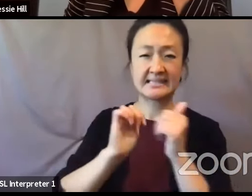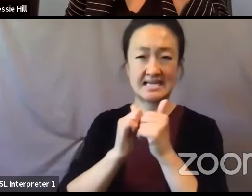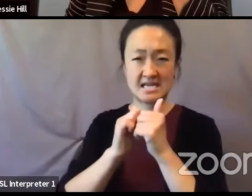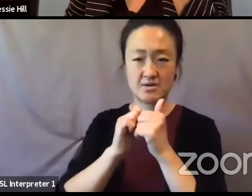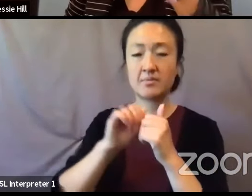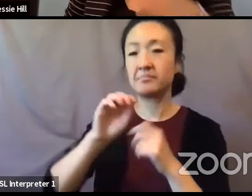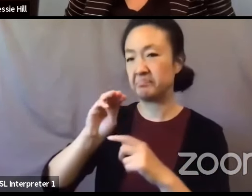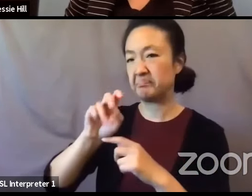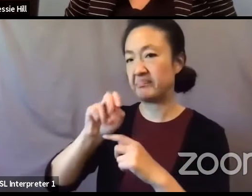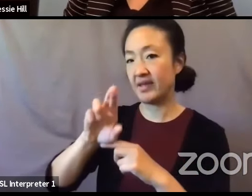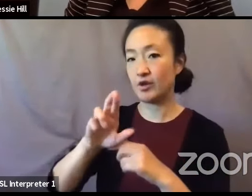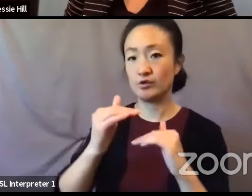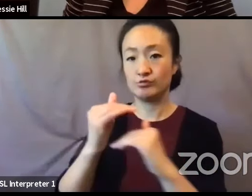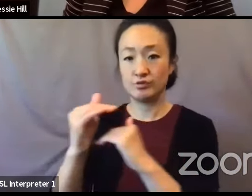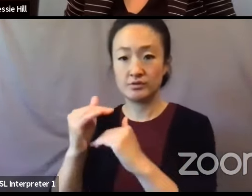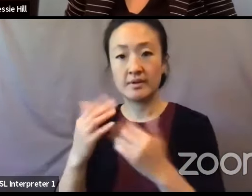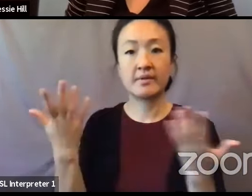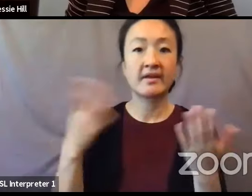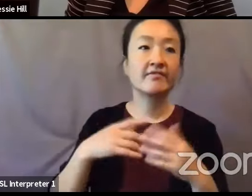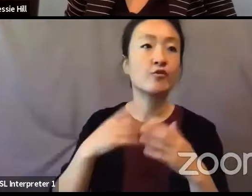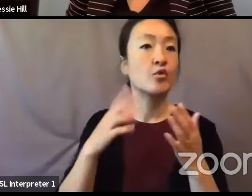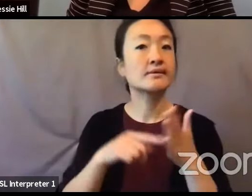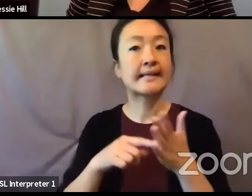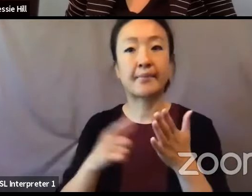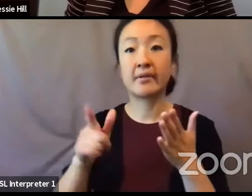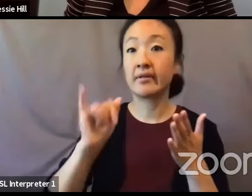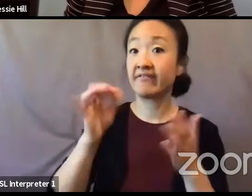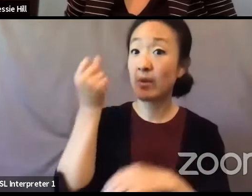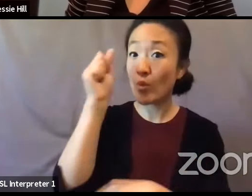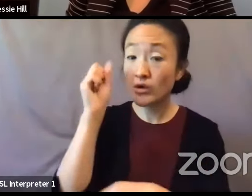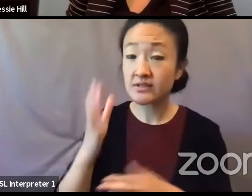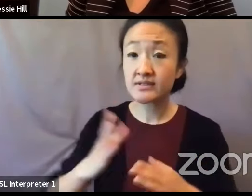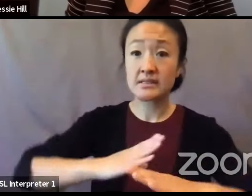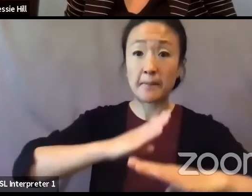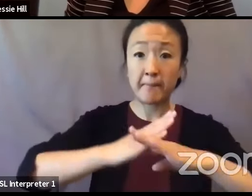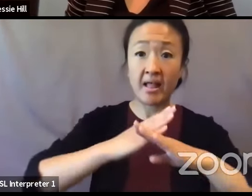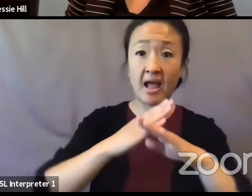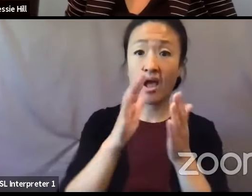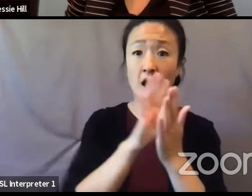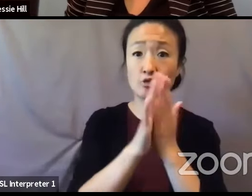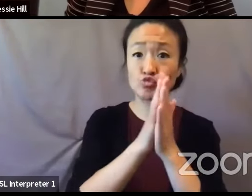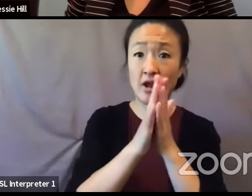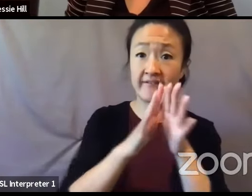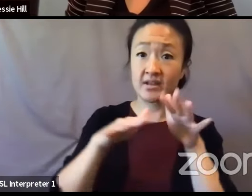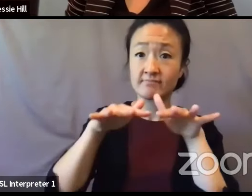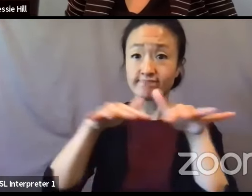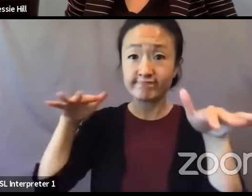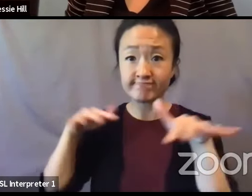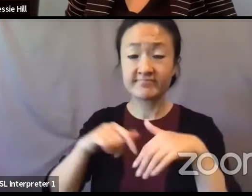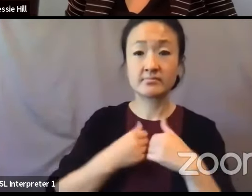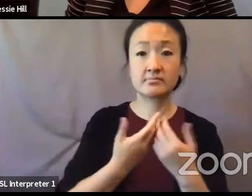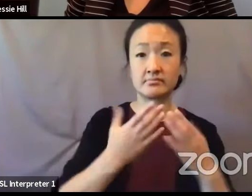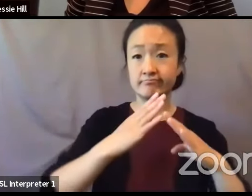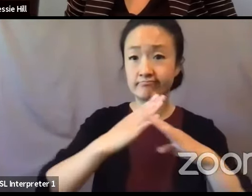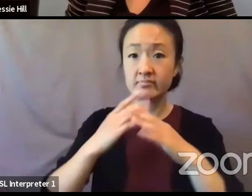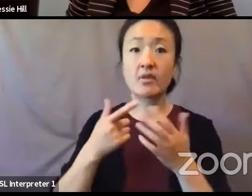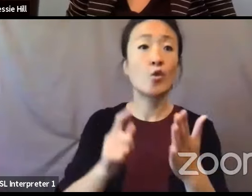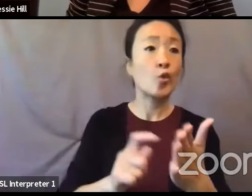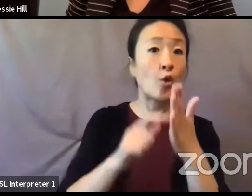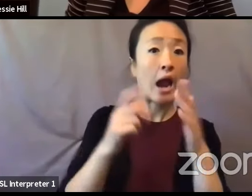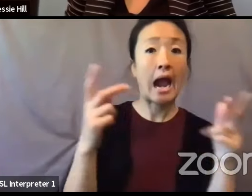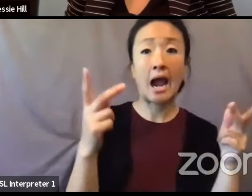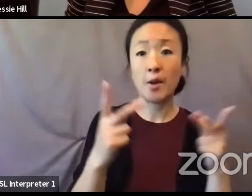prevent protesters from, say, blocking traffic, preventing egress down the street, require permits in certain